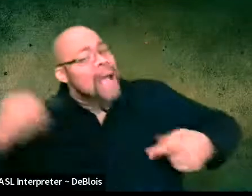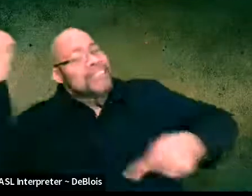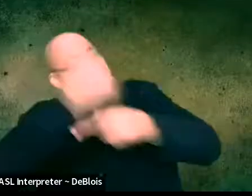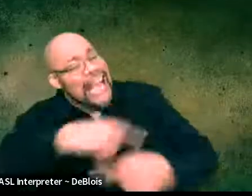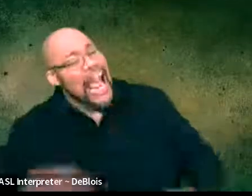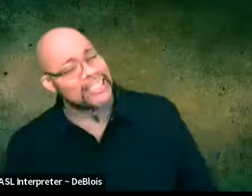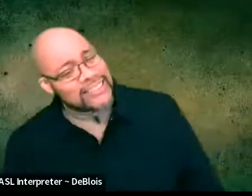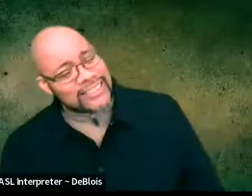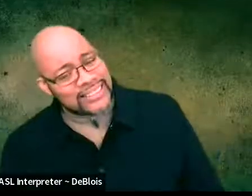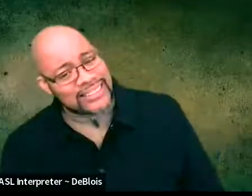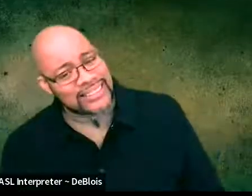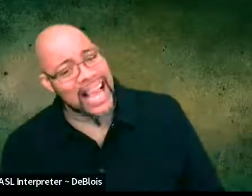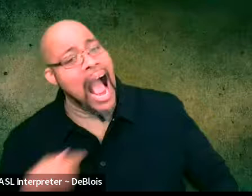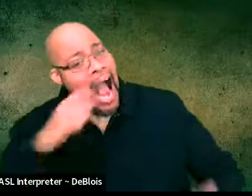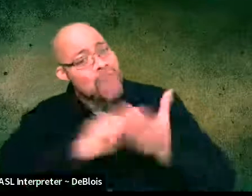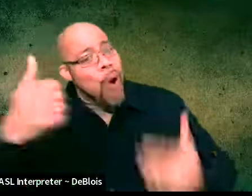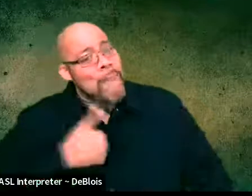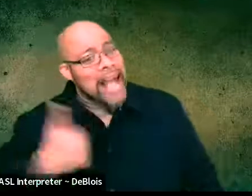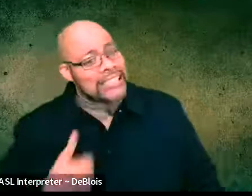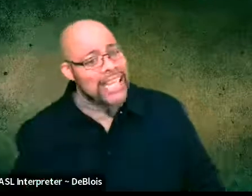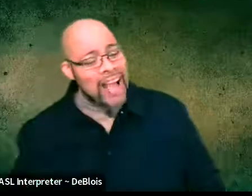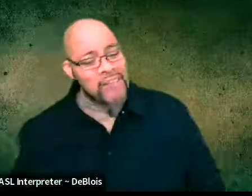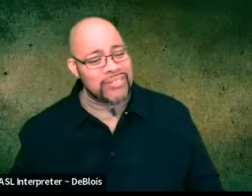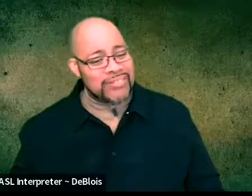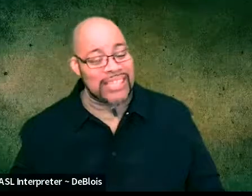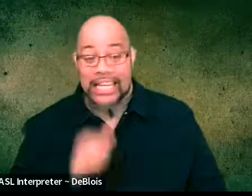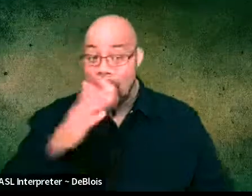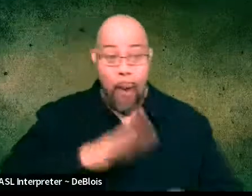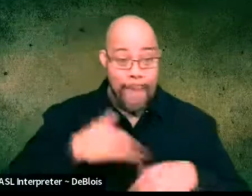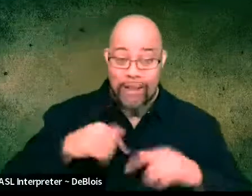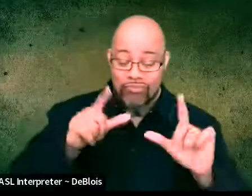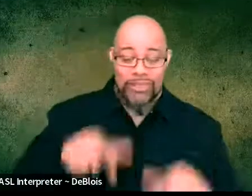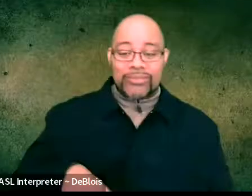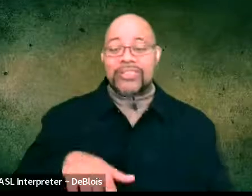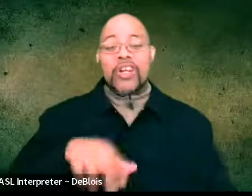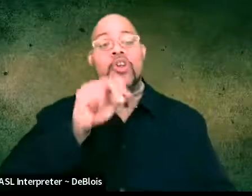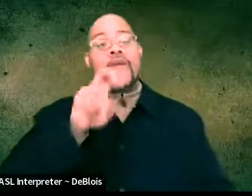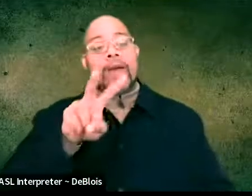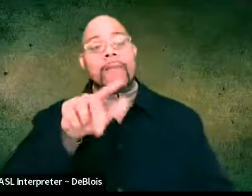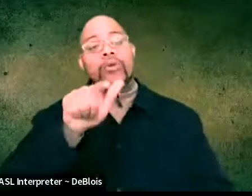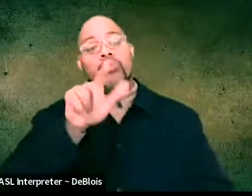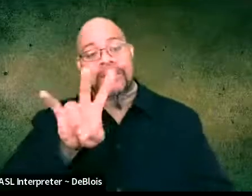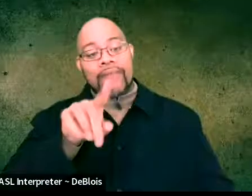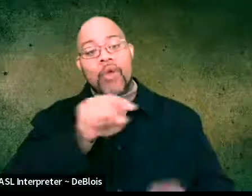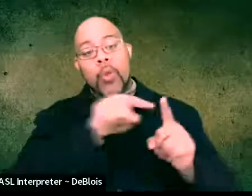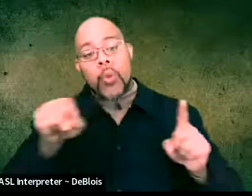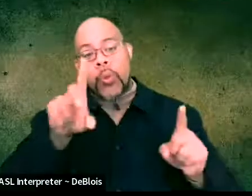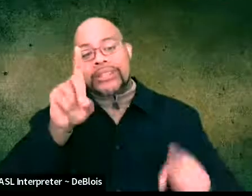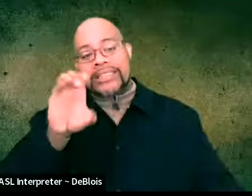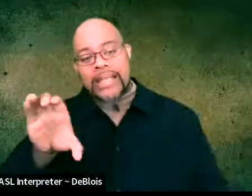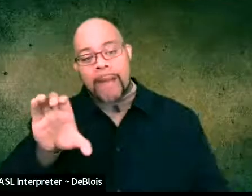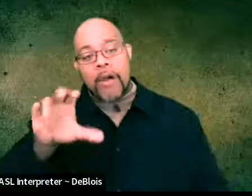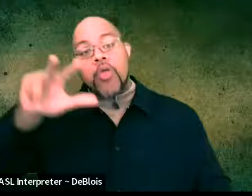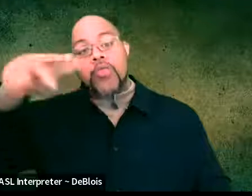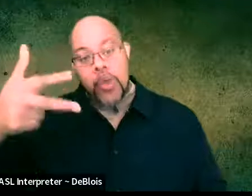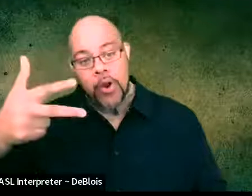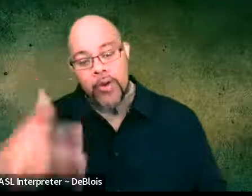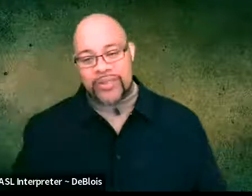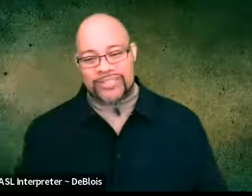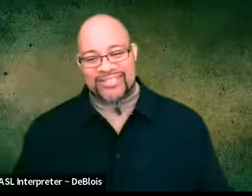dates. I wrote them. Not on my script. November 27th through December 3rd.